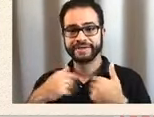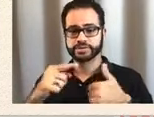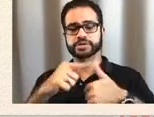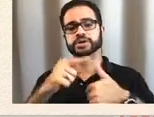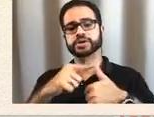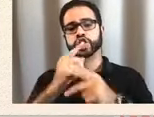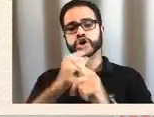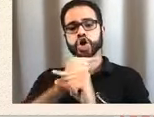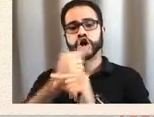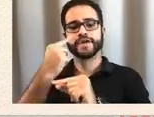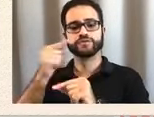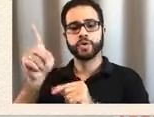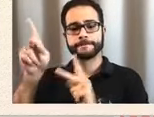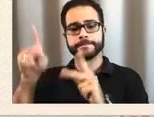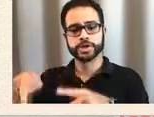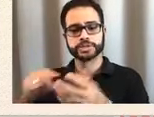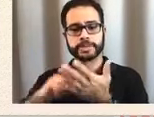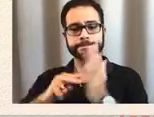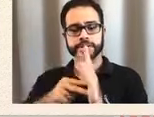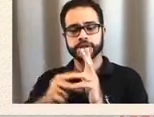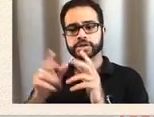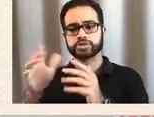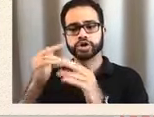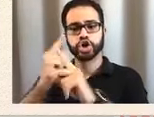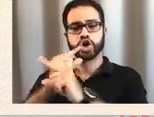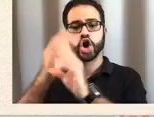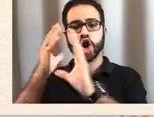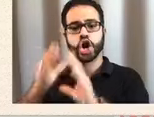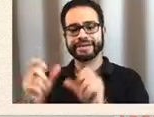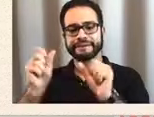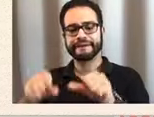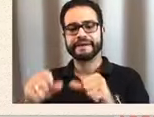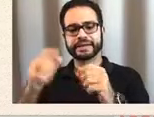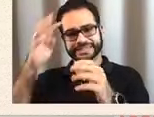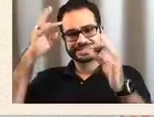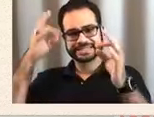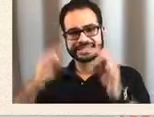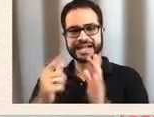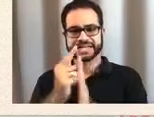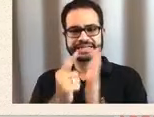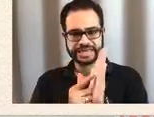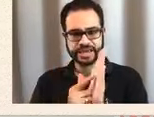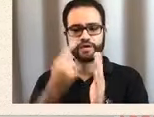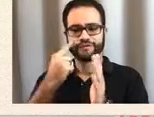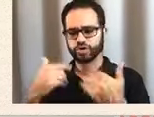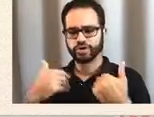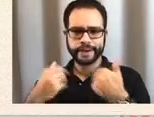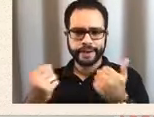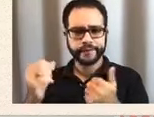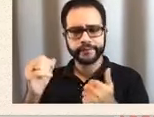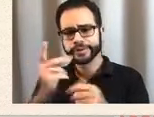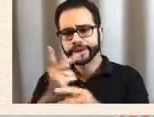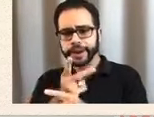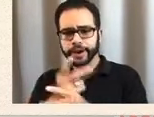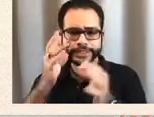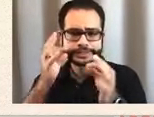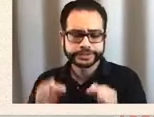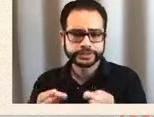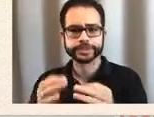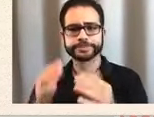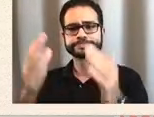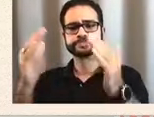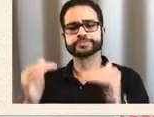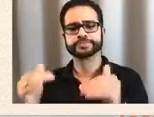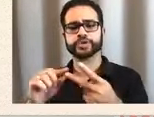legal authority to make decisions regarding the person, so like healthcare decisions. There's guardianship of the property. So that in